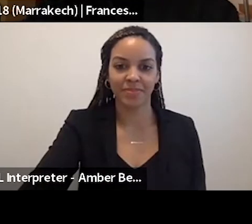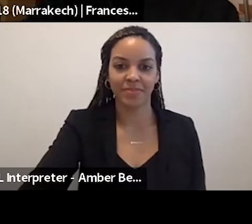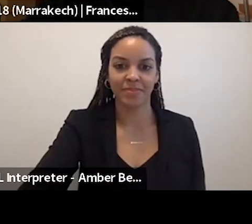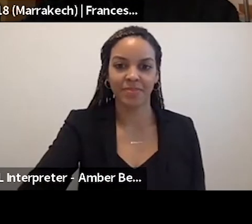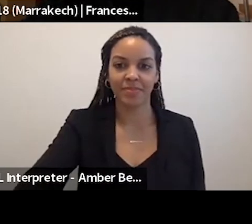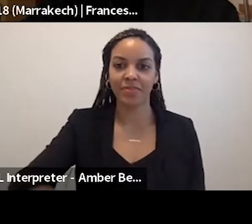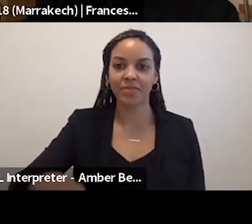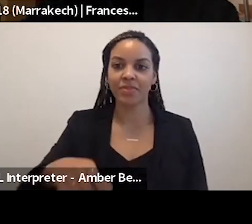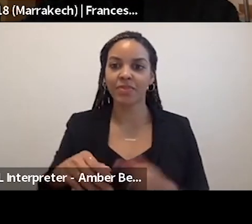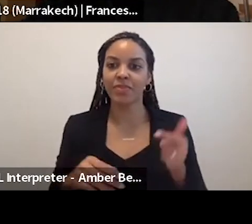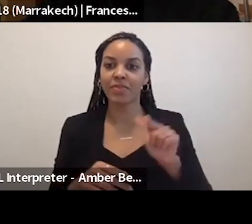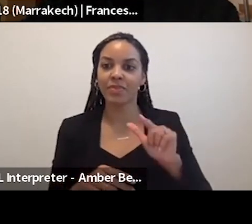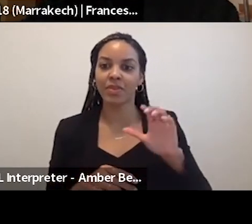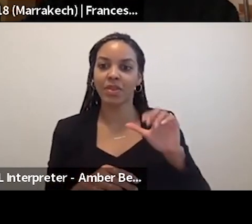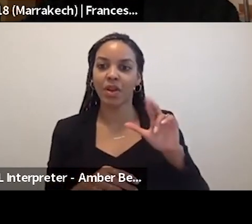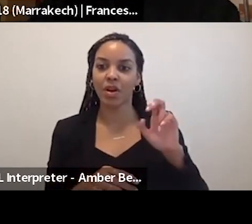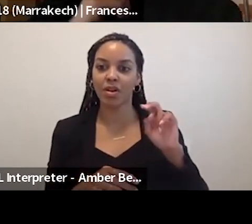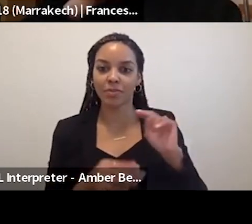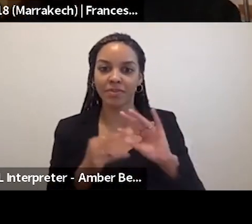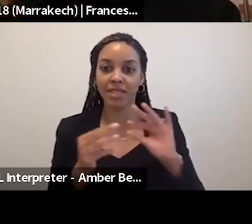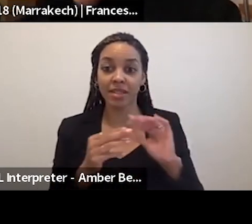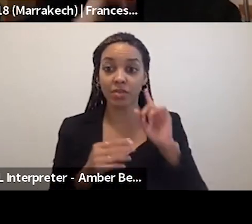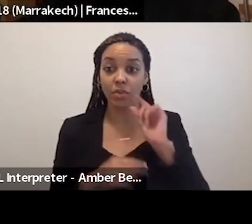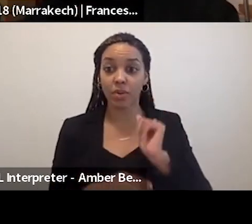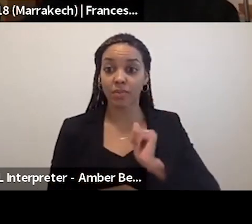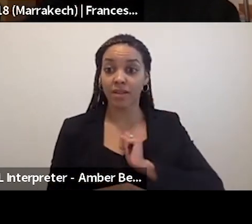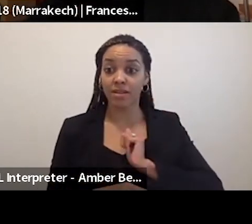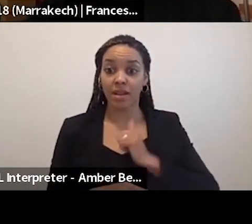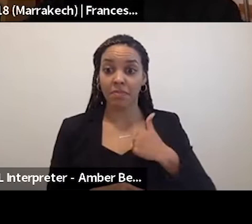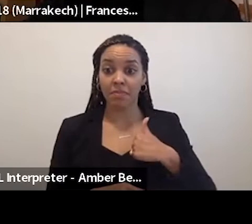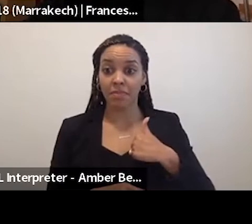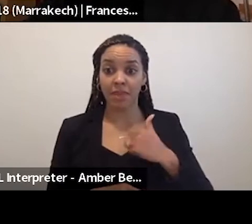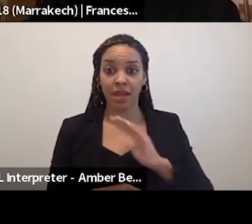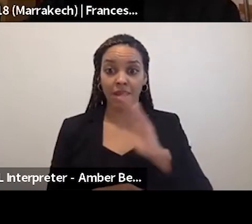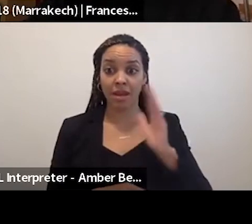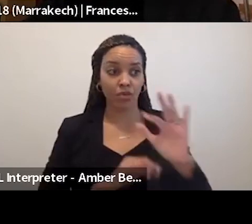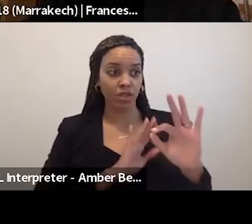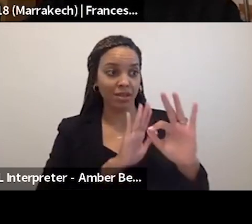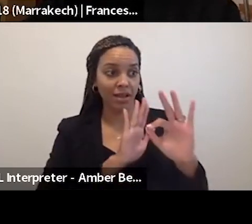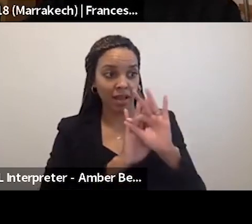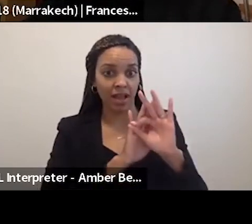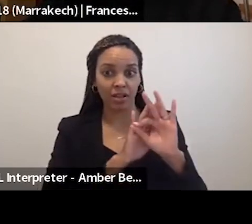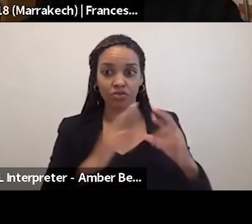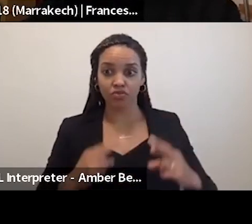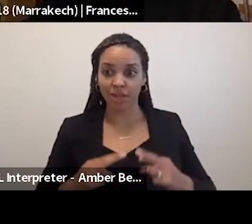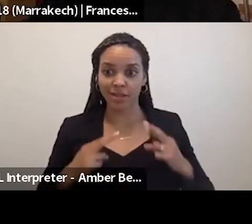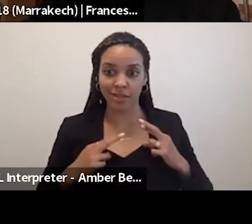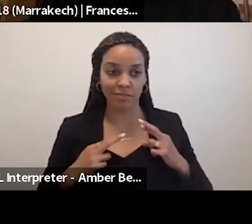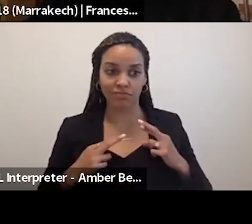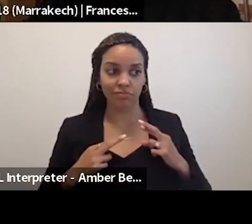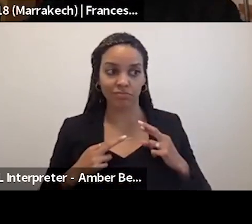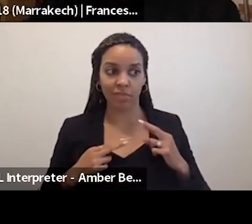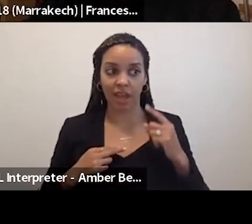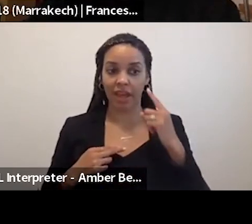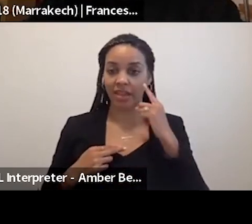For me personally, I've never selected a resident. I think the ecosystem of the